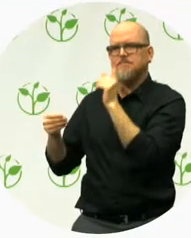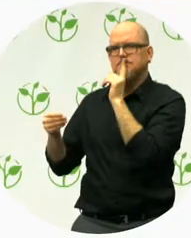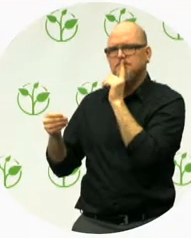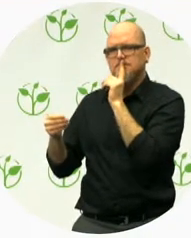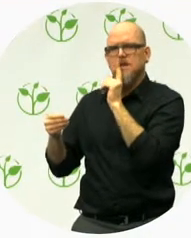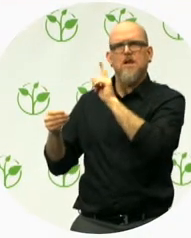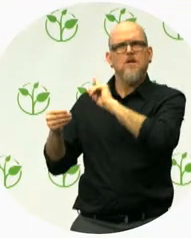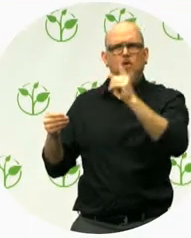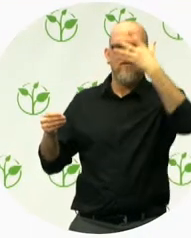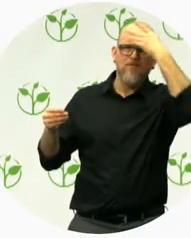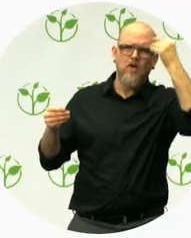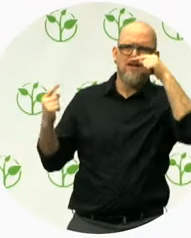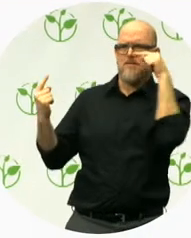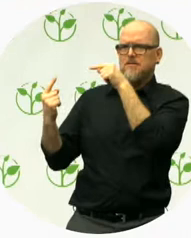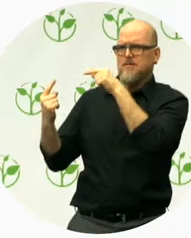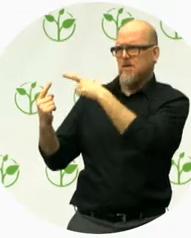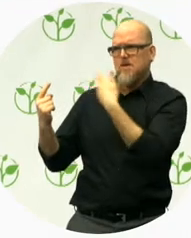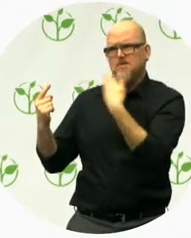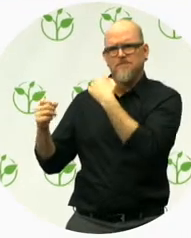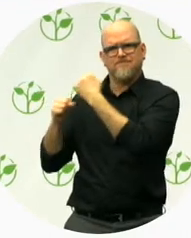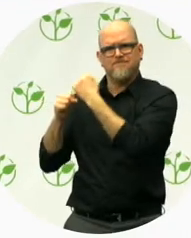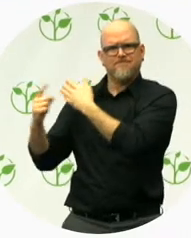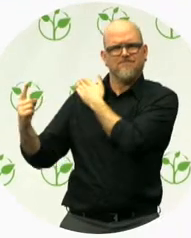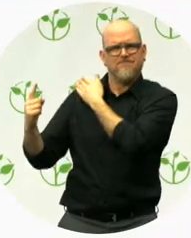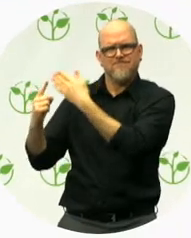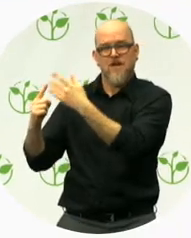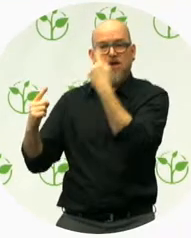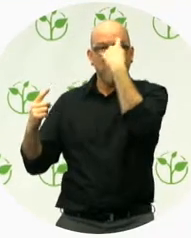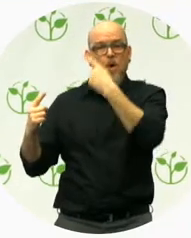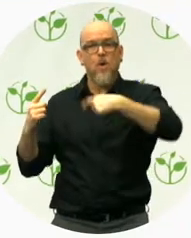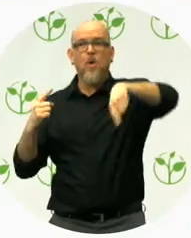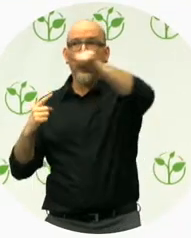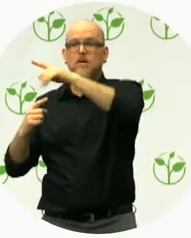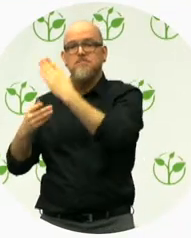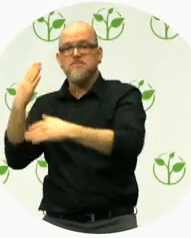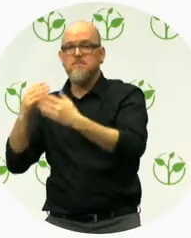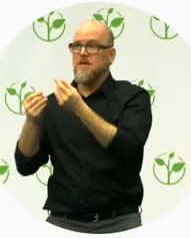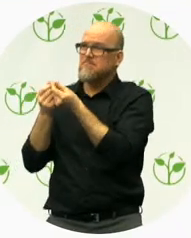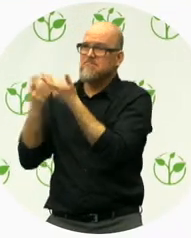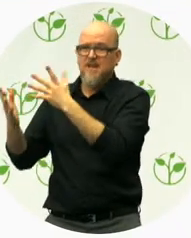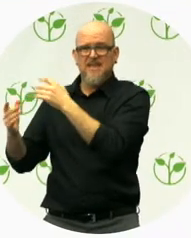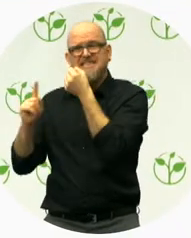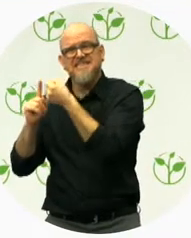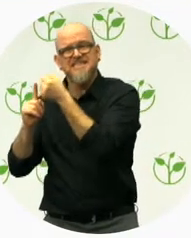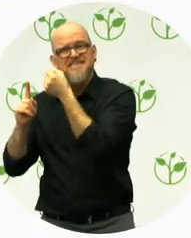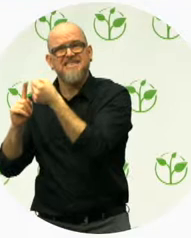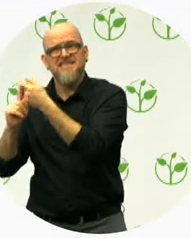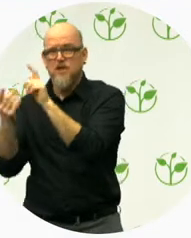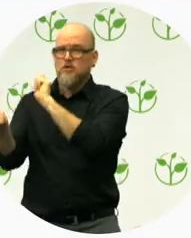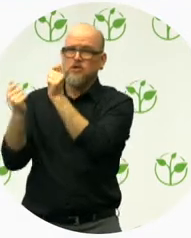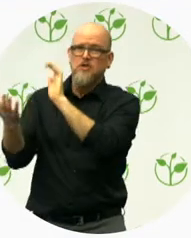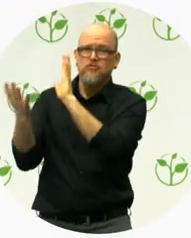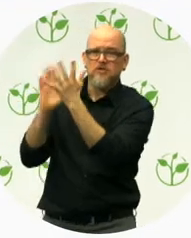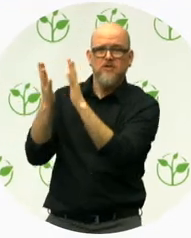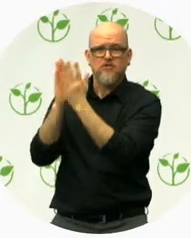both of those two colleagues made to our world, to celebrate the change they made happen and the impact they had on us. And